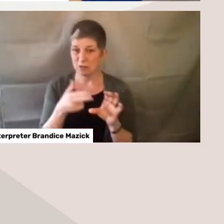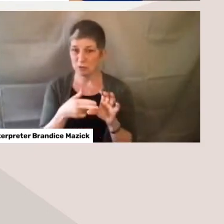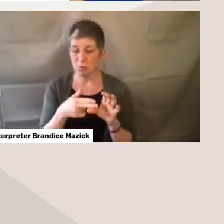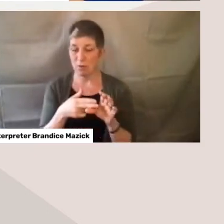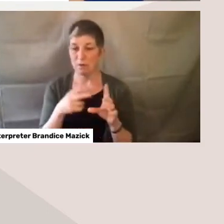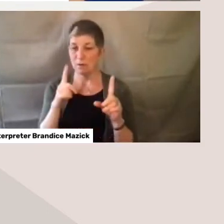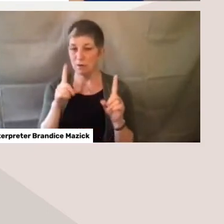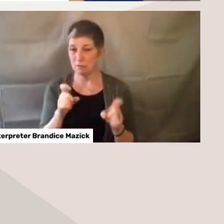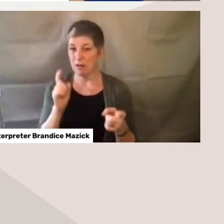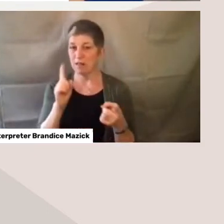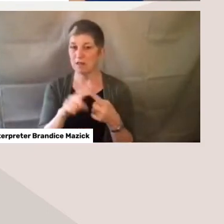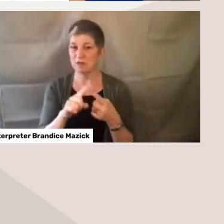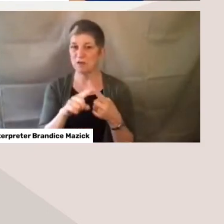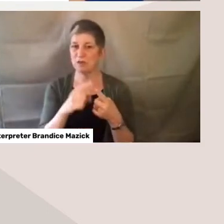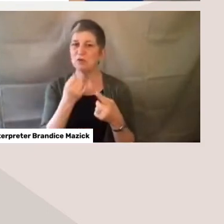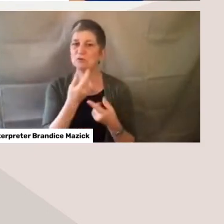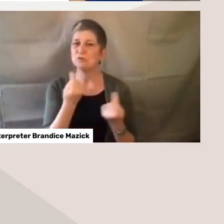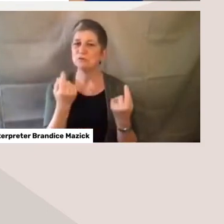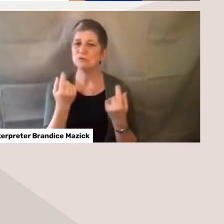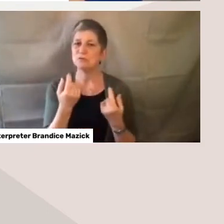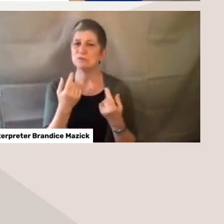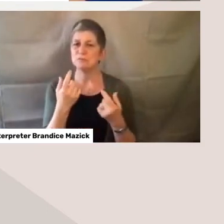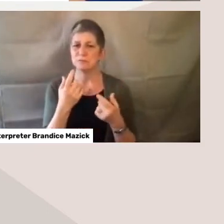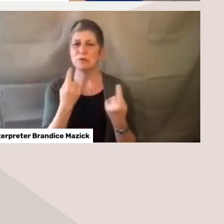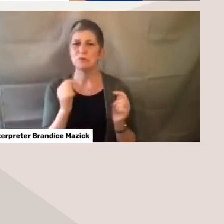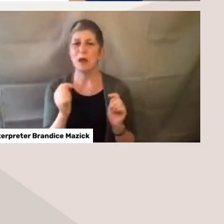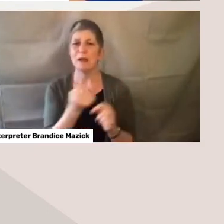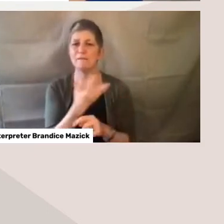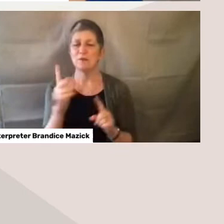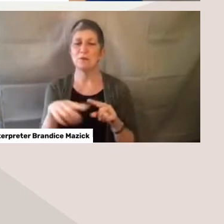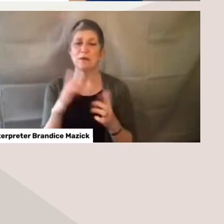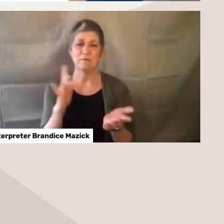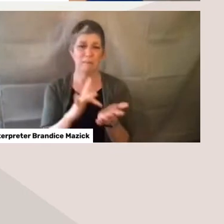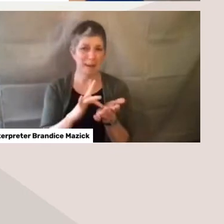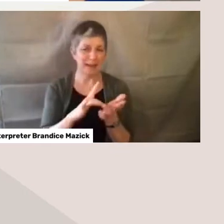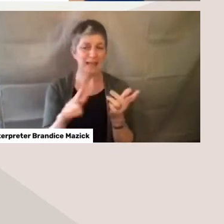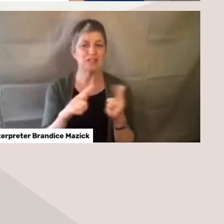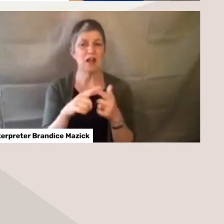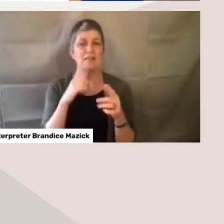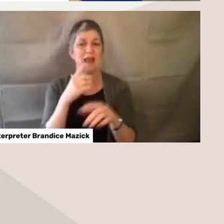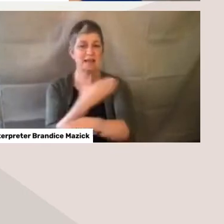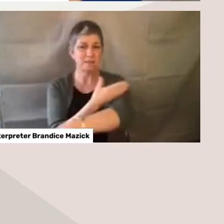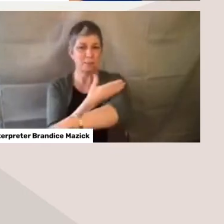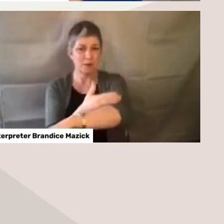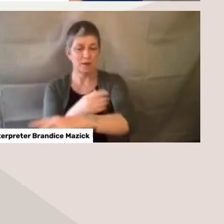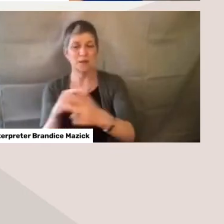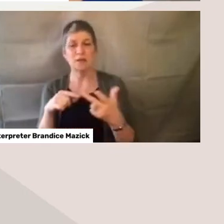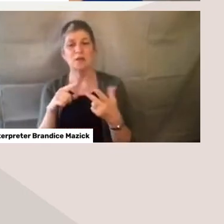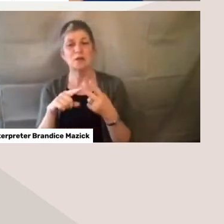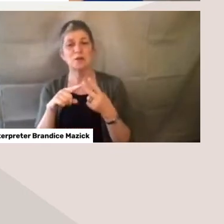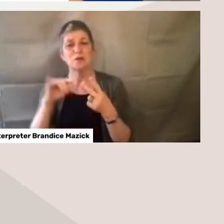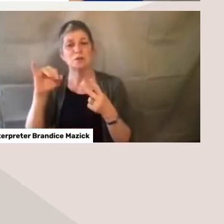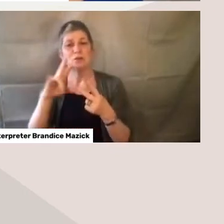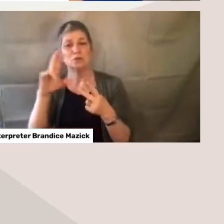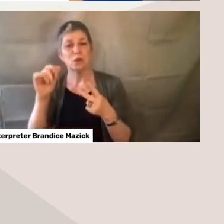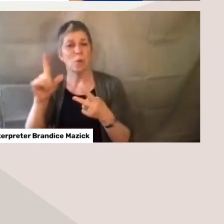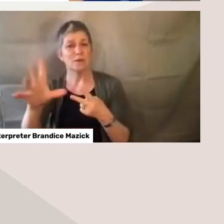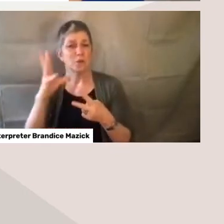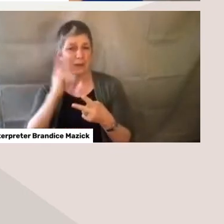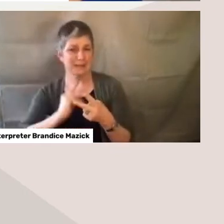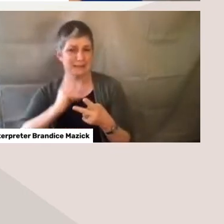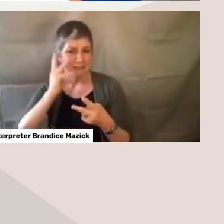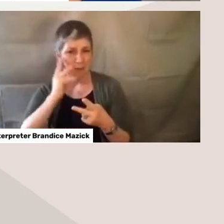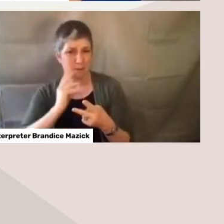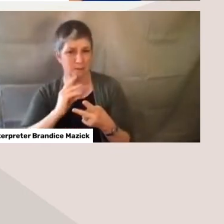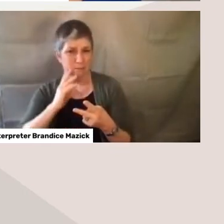until you had been on a few different medications and had had some progressions. And Julia, can you share your experience?